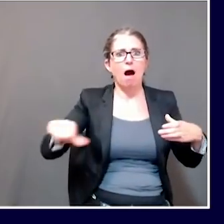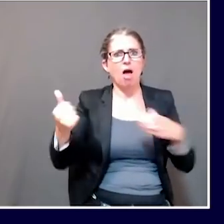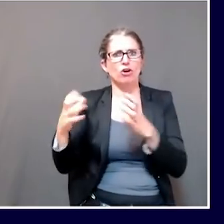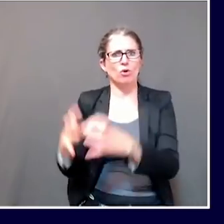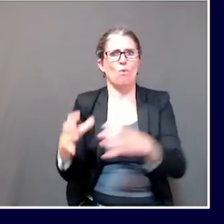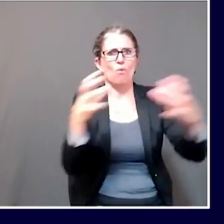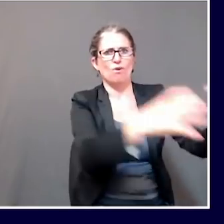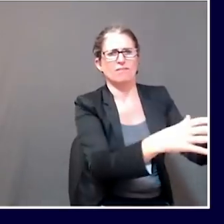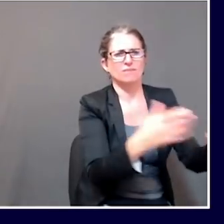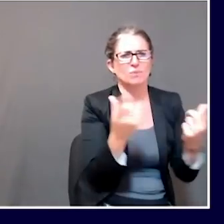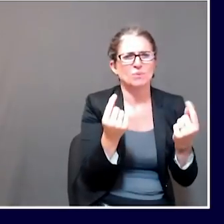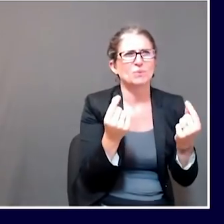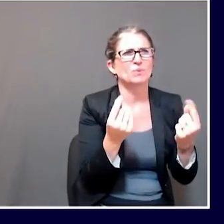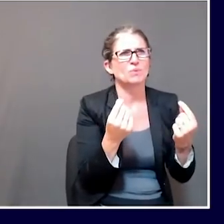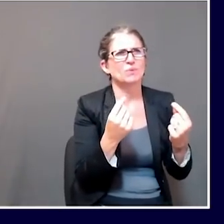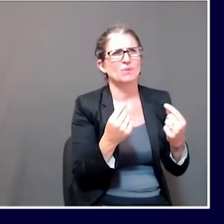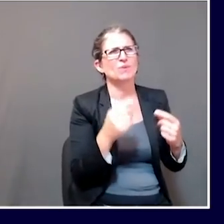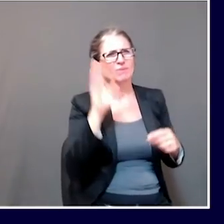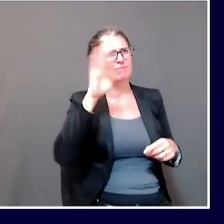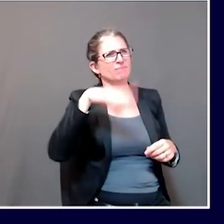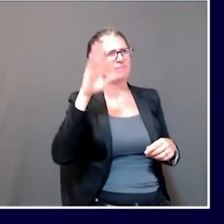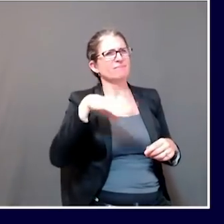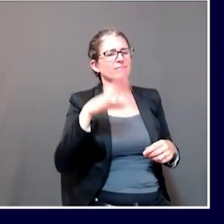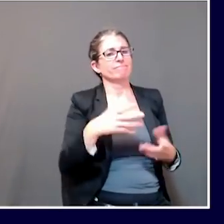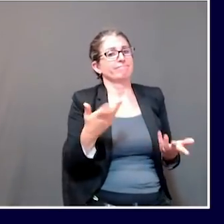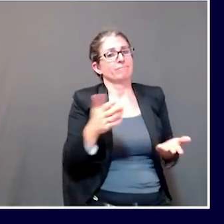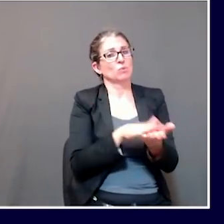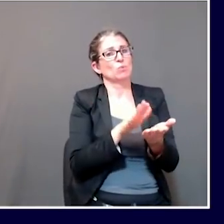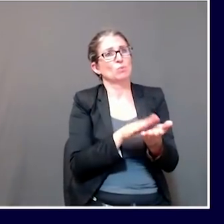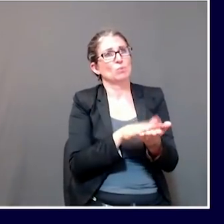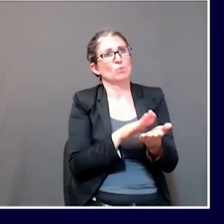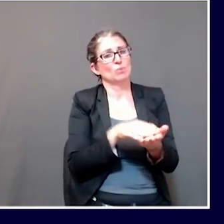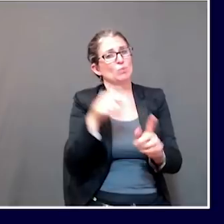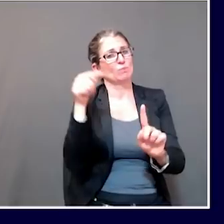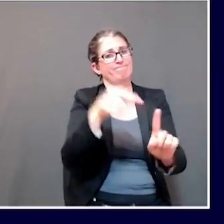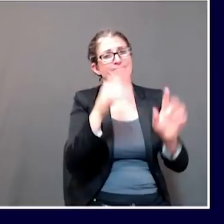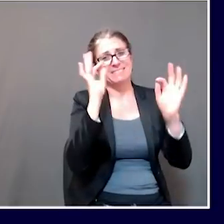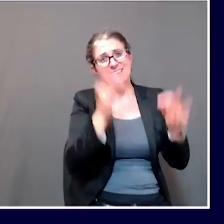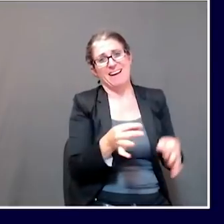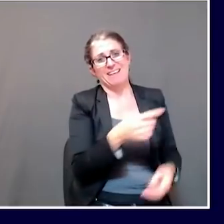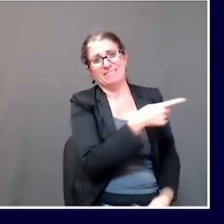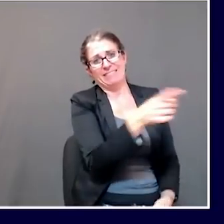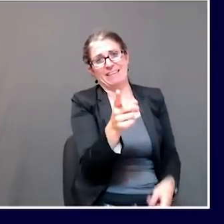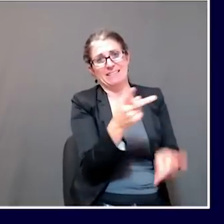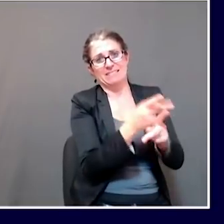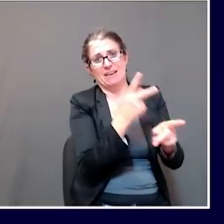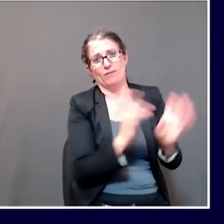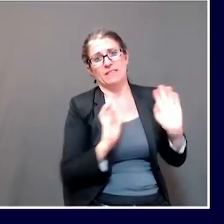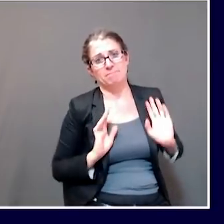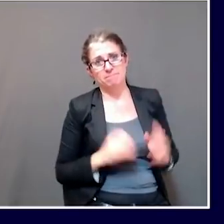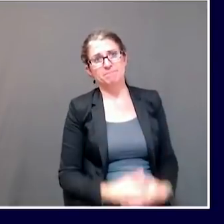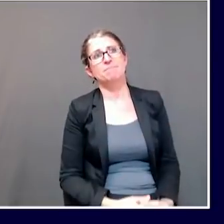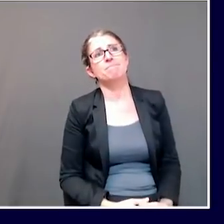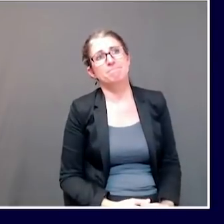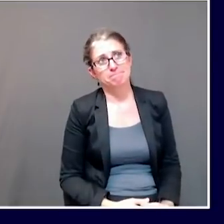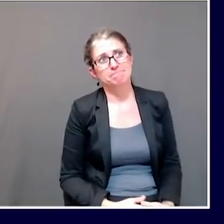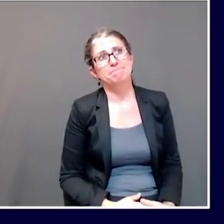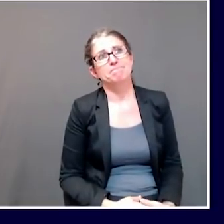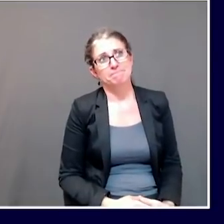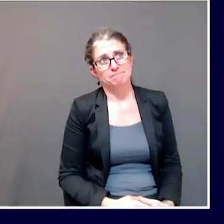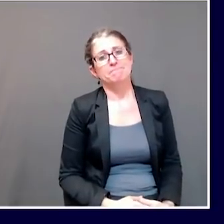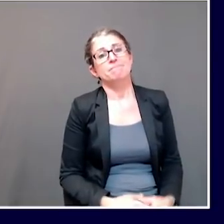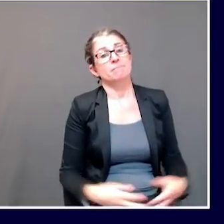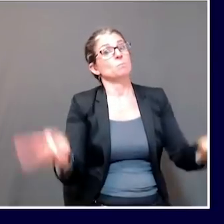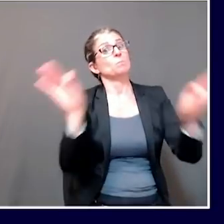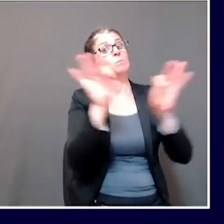charts, so that if we need to get a sense of who the child was in contact with, that information can be more easily obtained. Now, look,